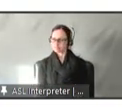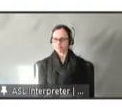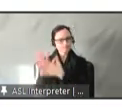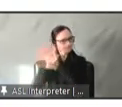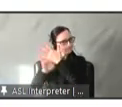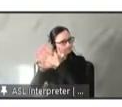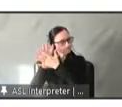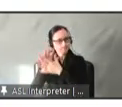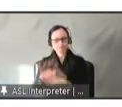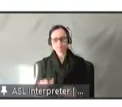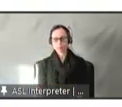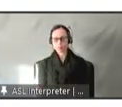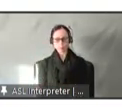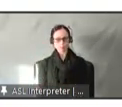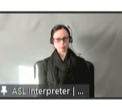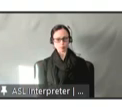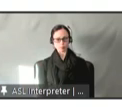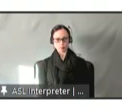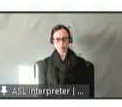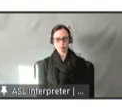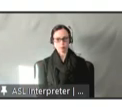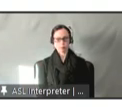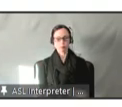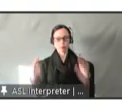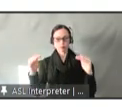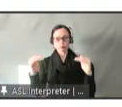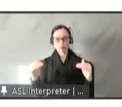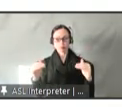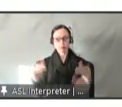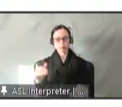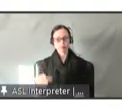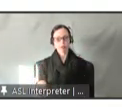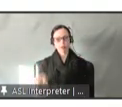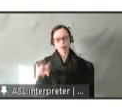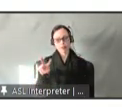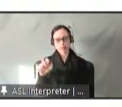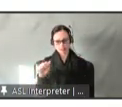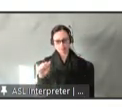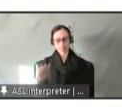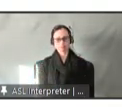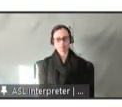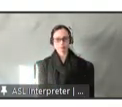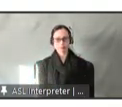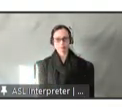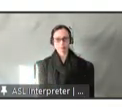much, Uzo. And our next report is from VA.